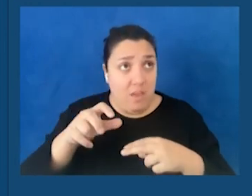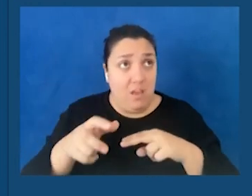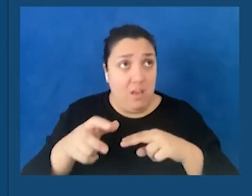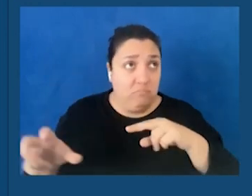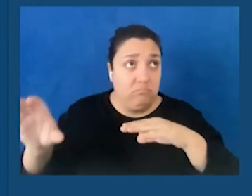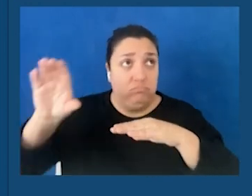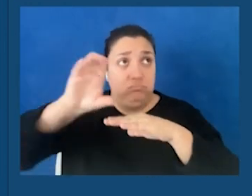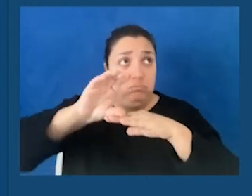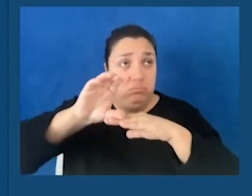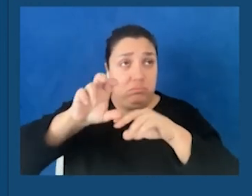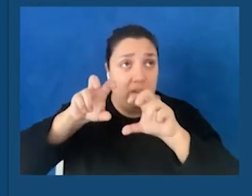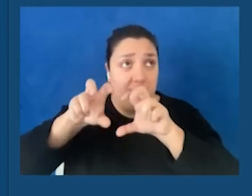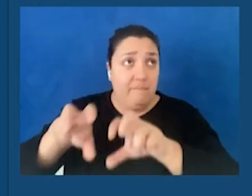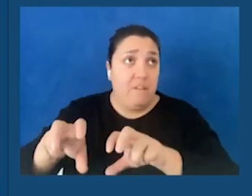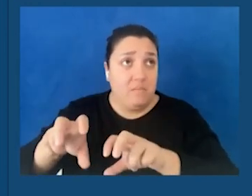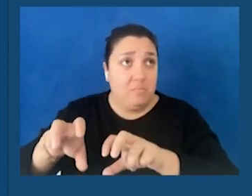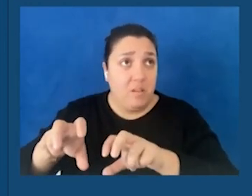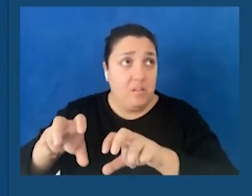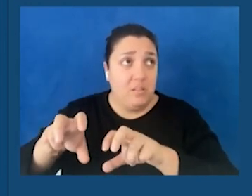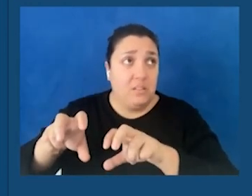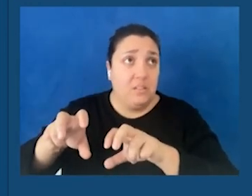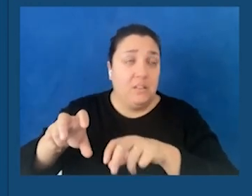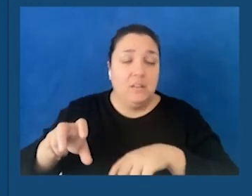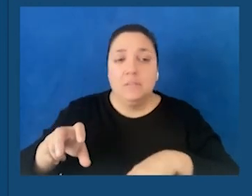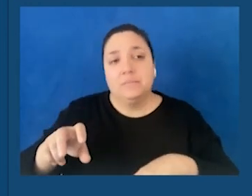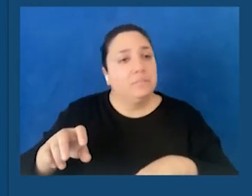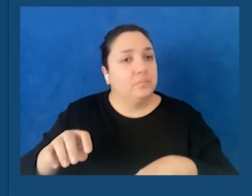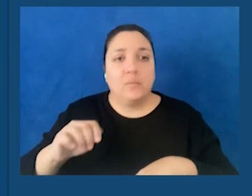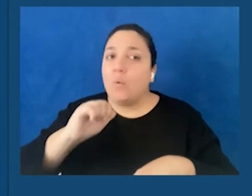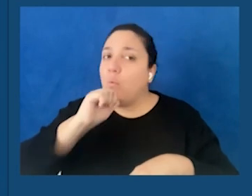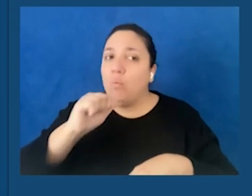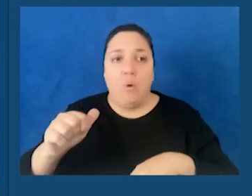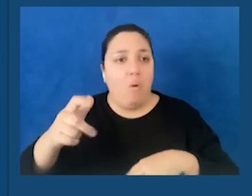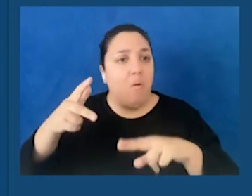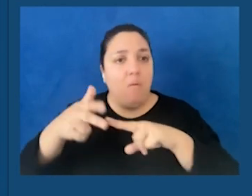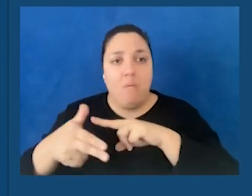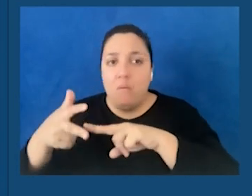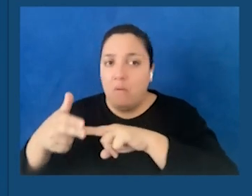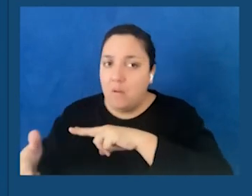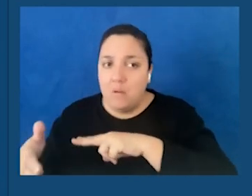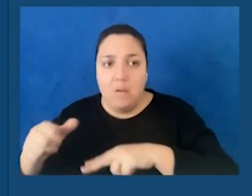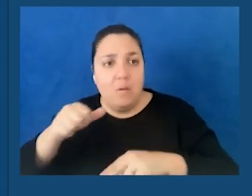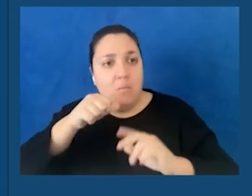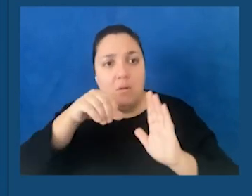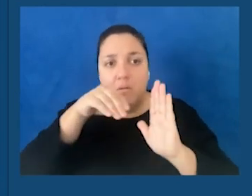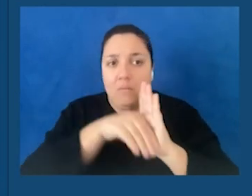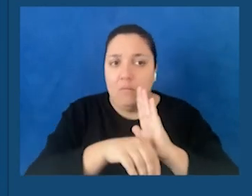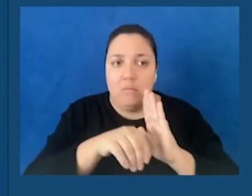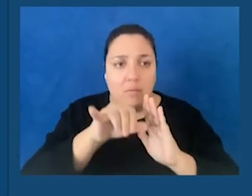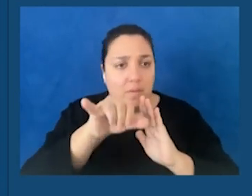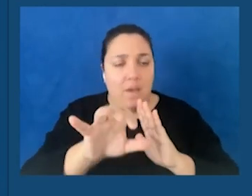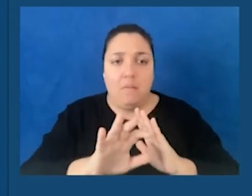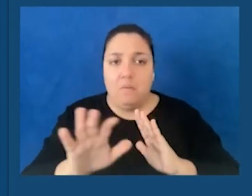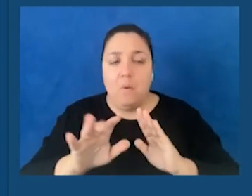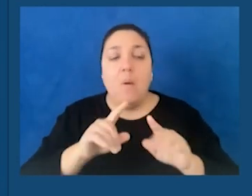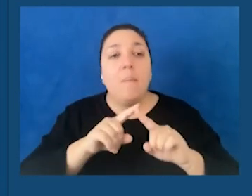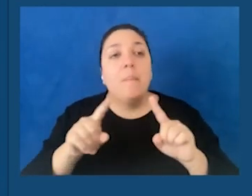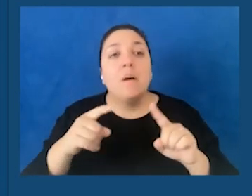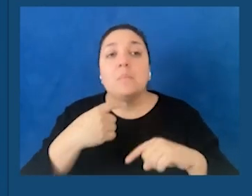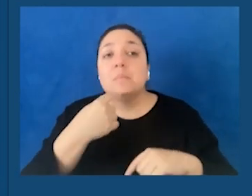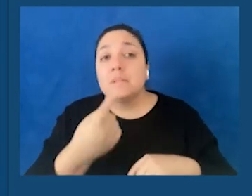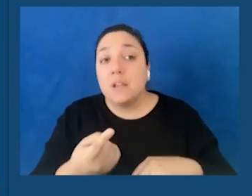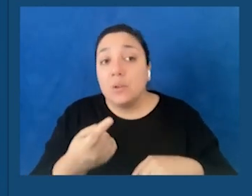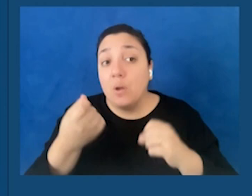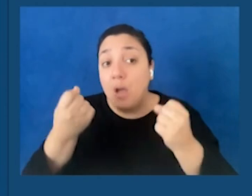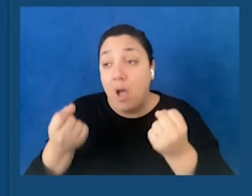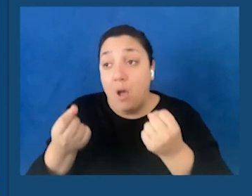we're not going to go back to those levels of cuts. We're not going to go back to those lower levels at all. I'm not suggesting that. I'm just saying that the amount of